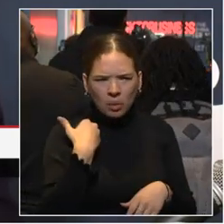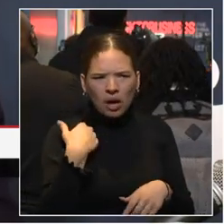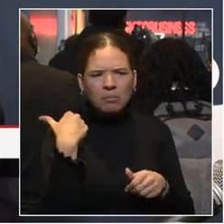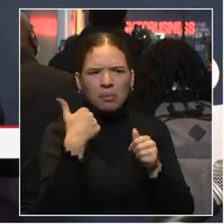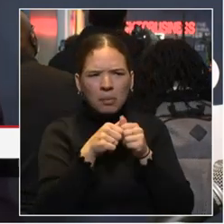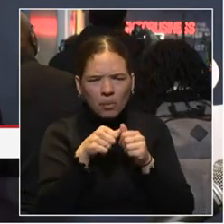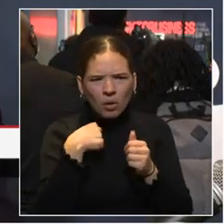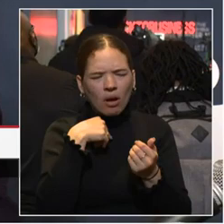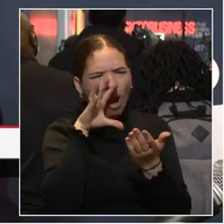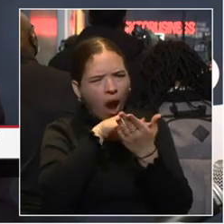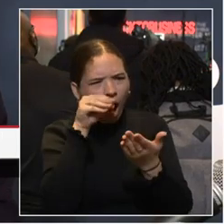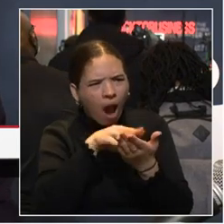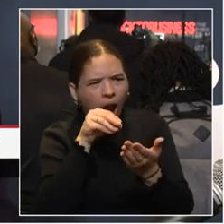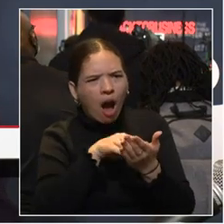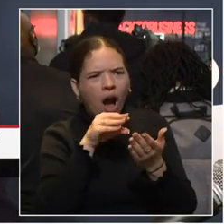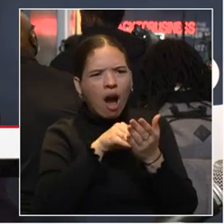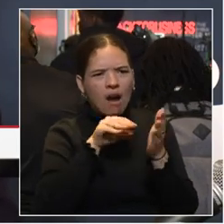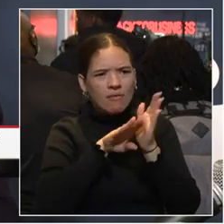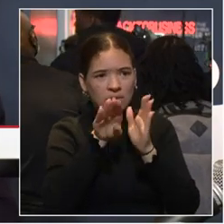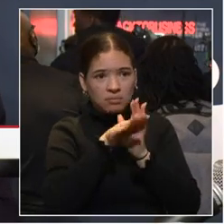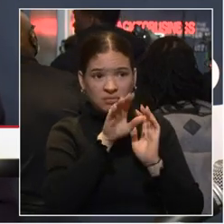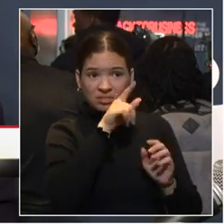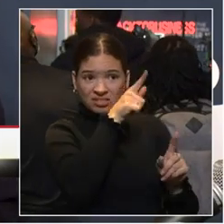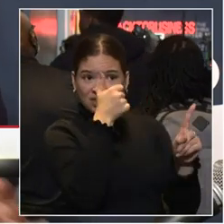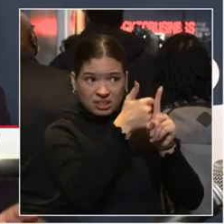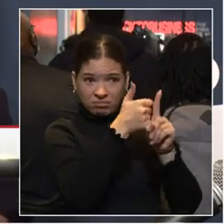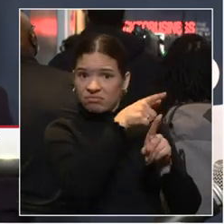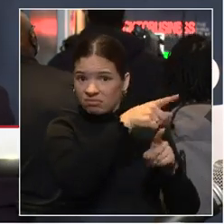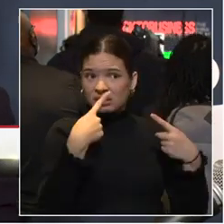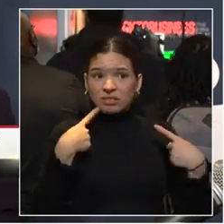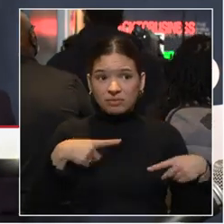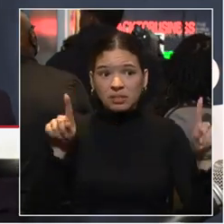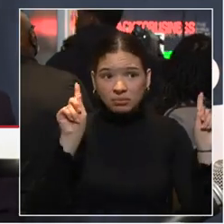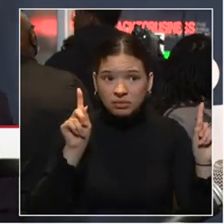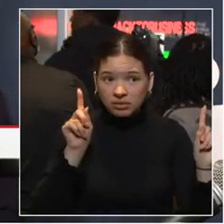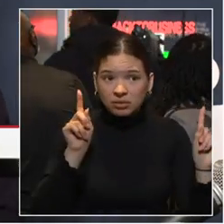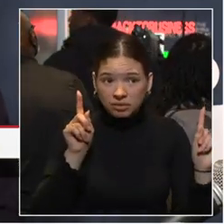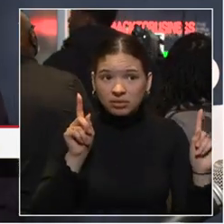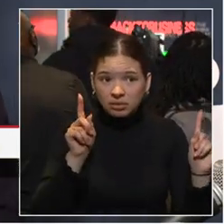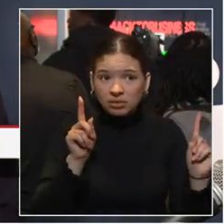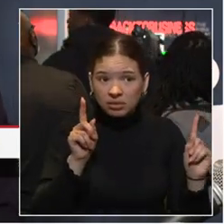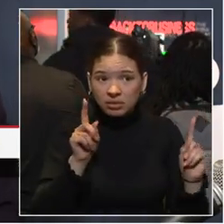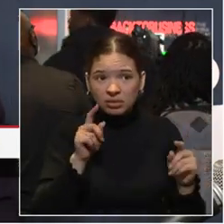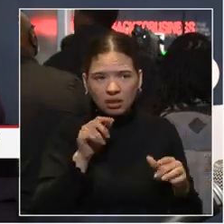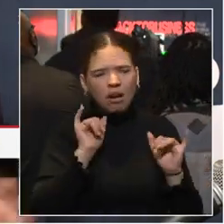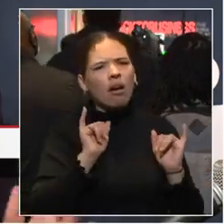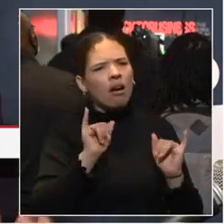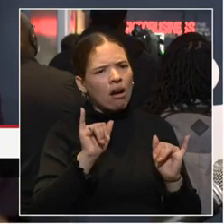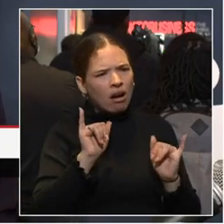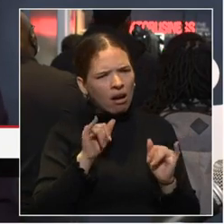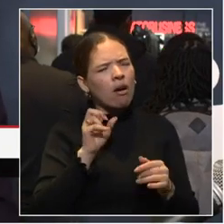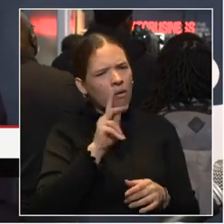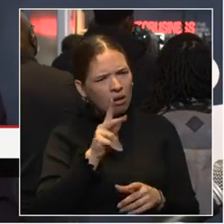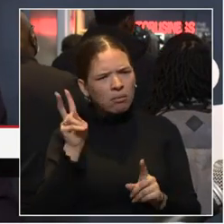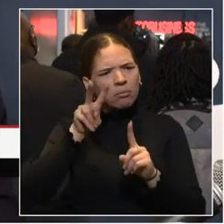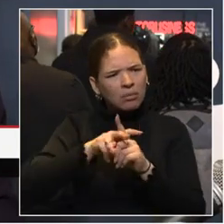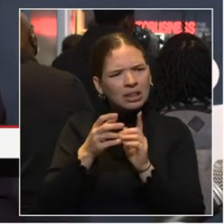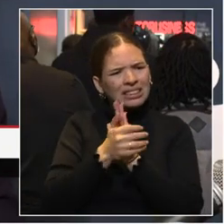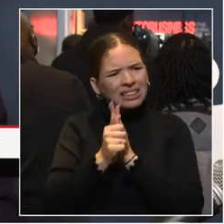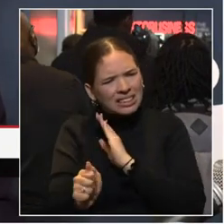somebody successful. And I have no doubt that some of the people that I saw in that audience from every